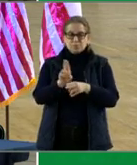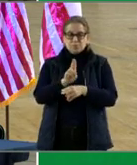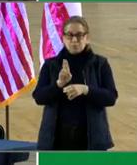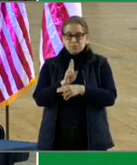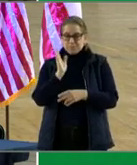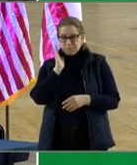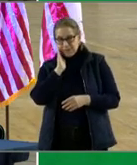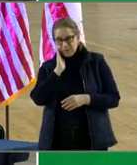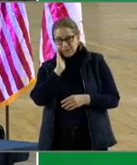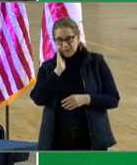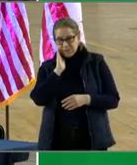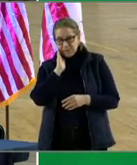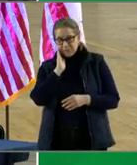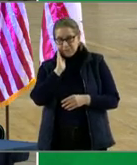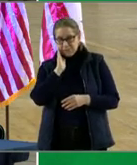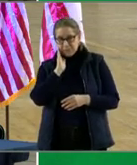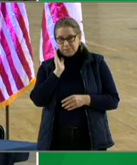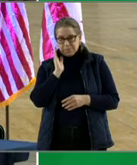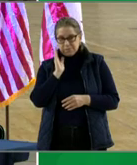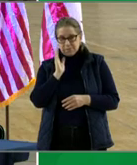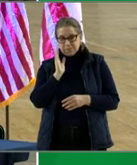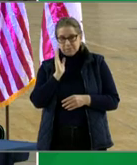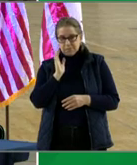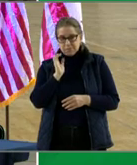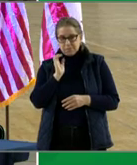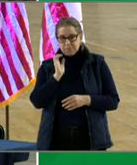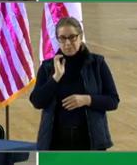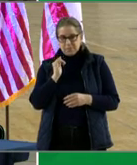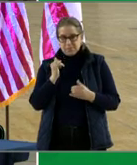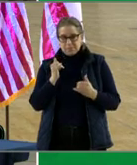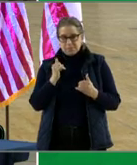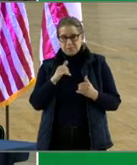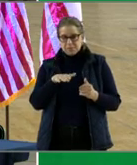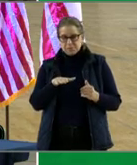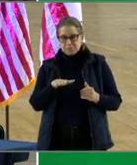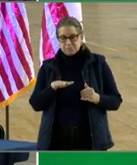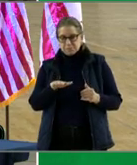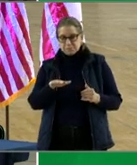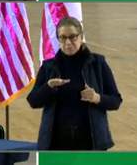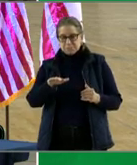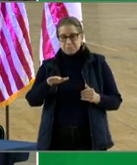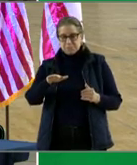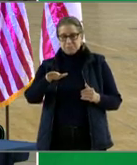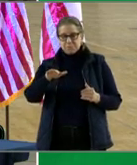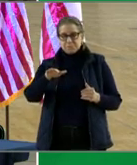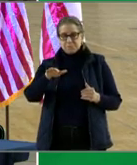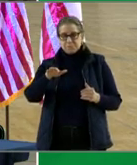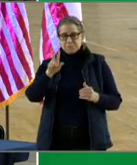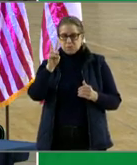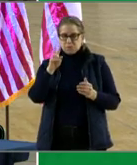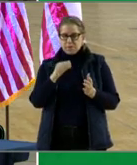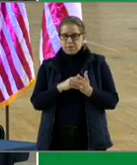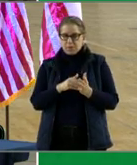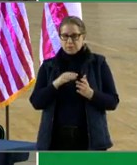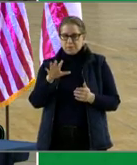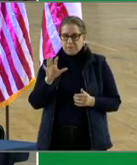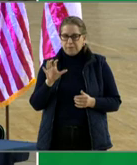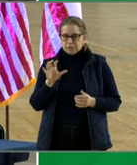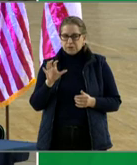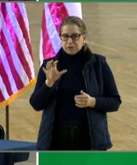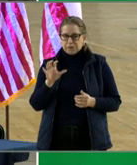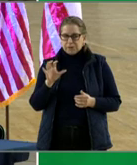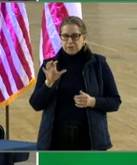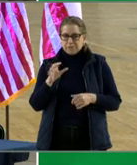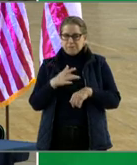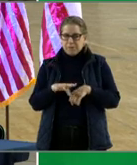of still in a calm state. So out of the 2,500 or so operating beds that we have